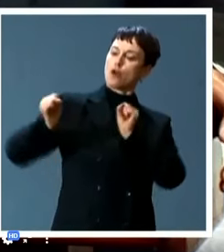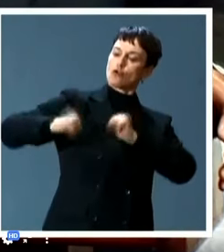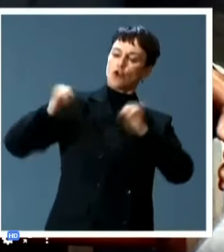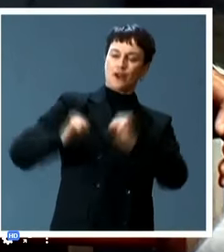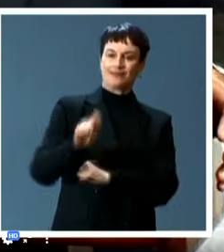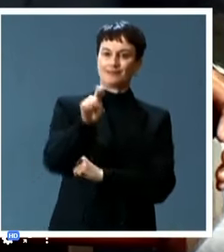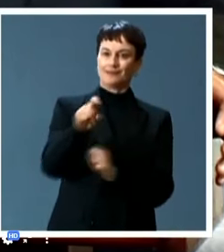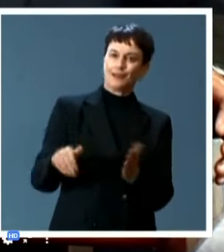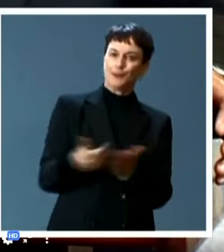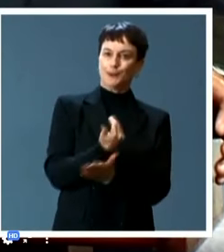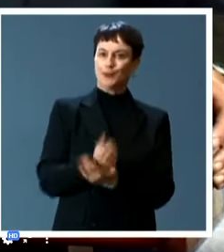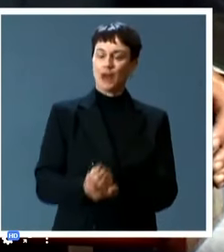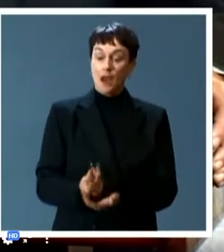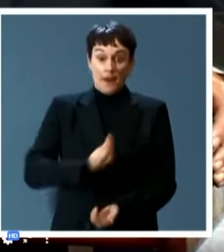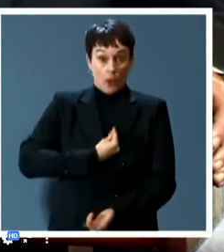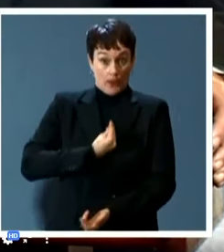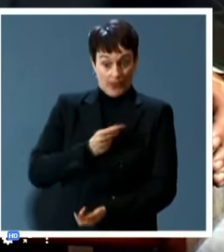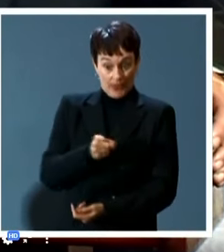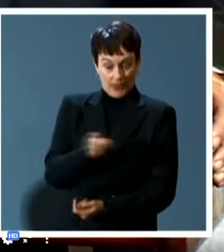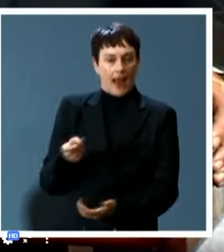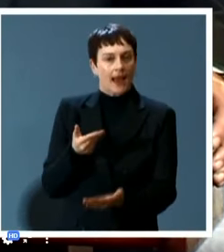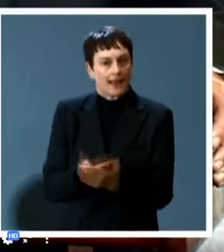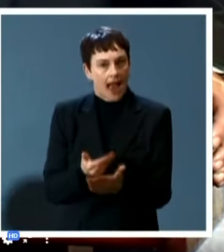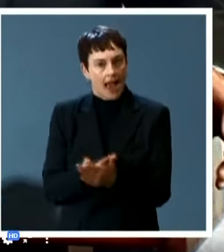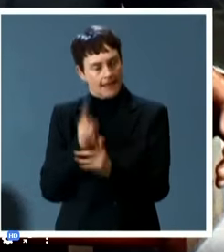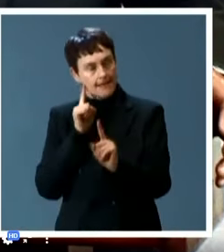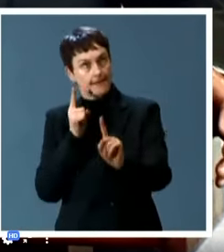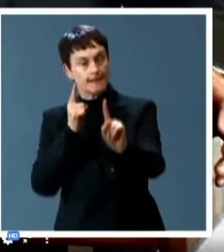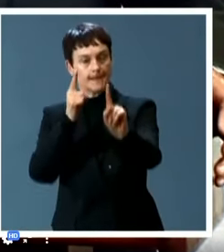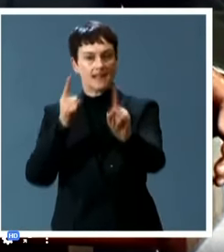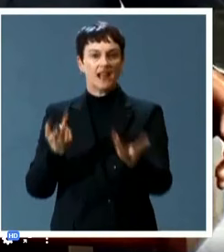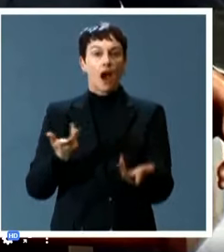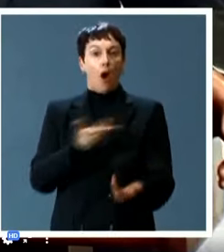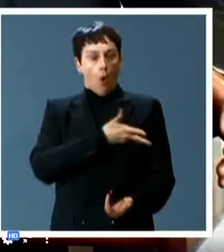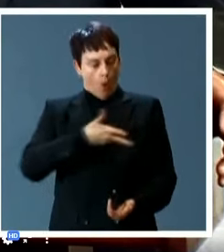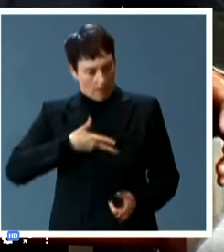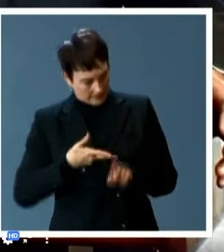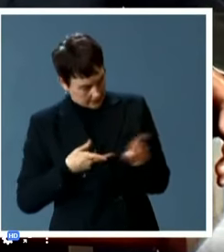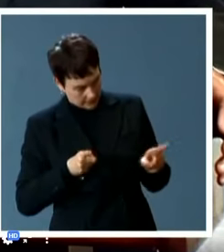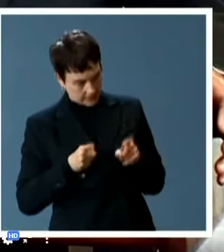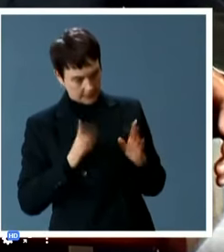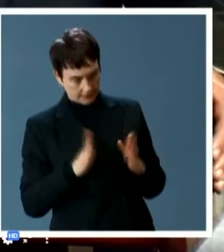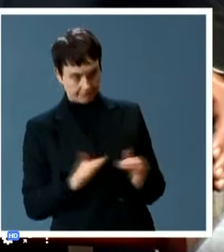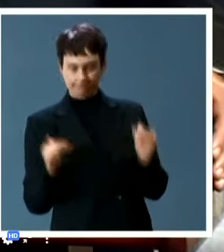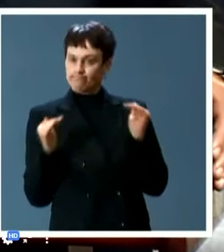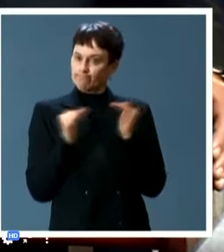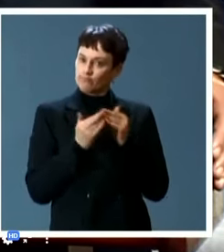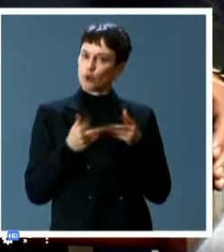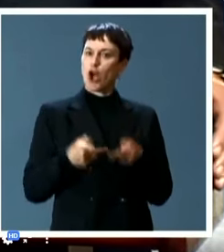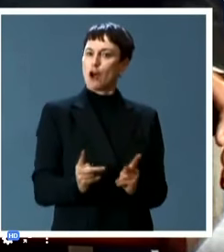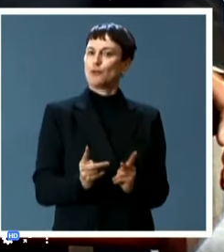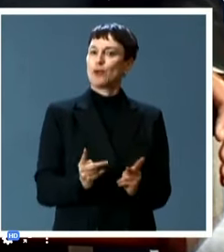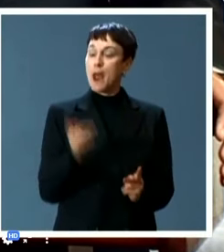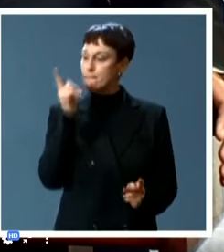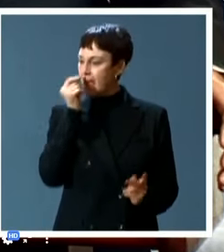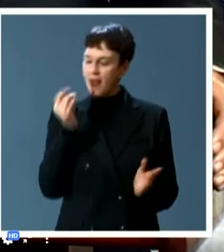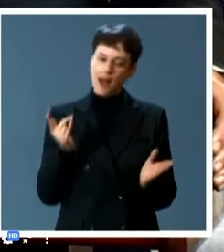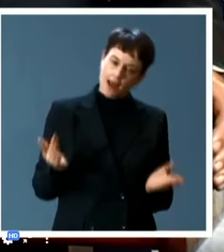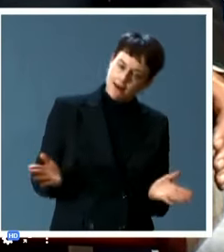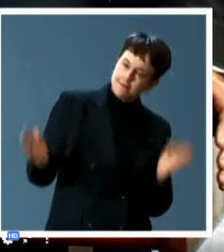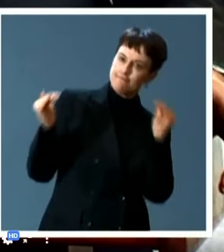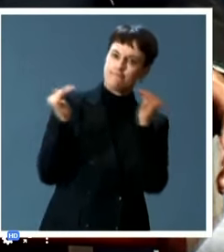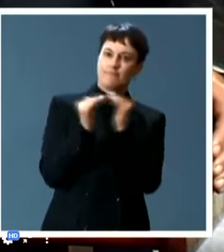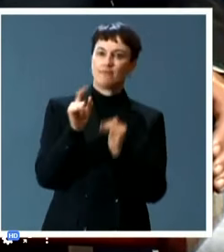will enable young people to live in dignity, will ensure women have the same prospects and opportunities as men, and will protect the